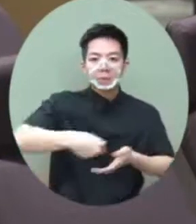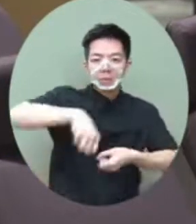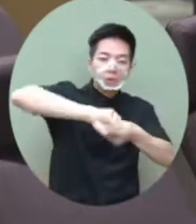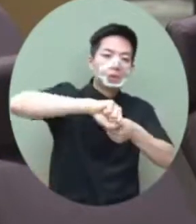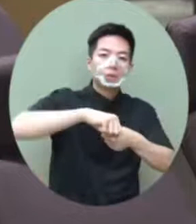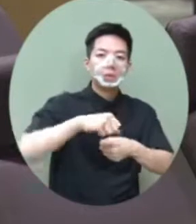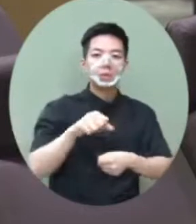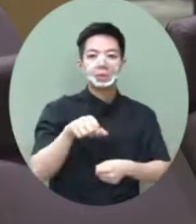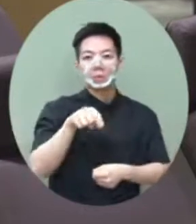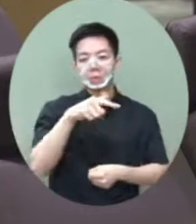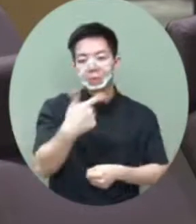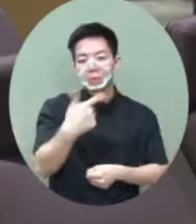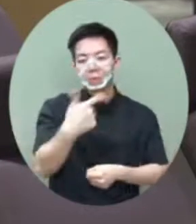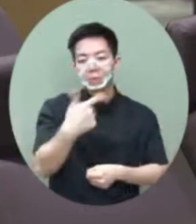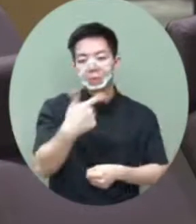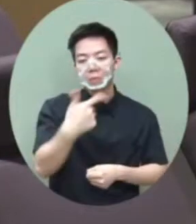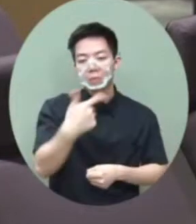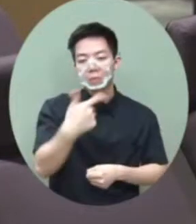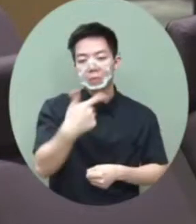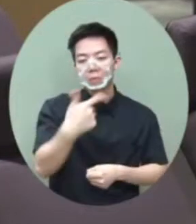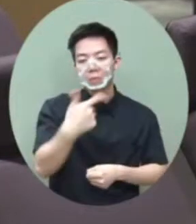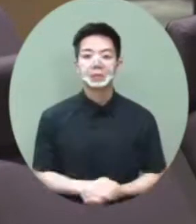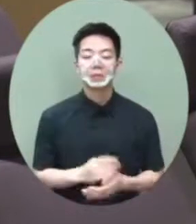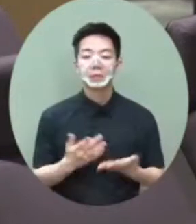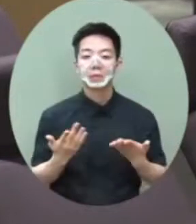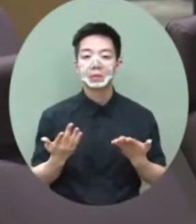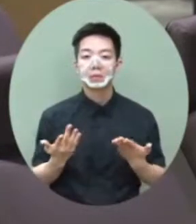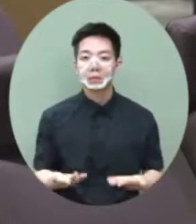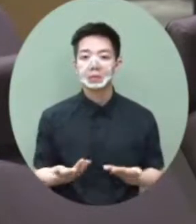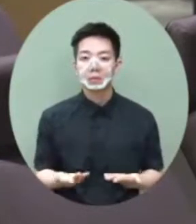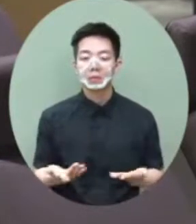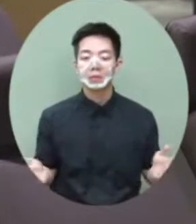What are the risk factors? Why is there a jump in